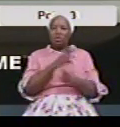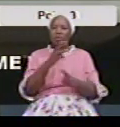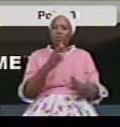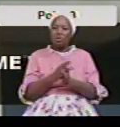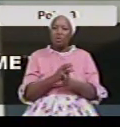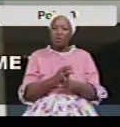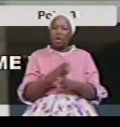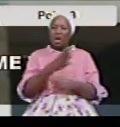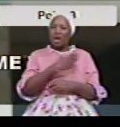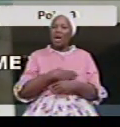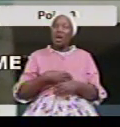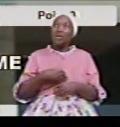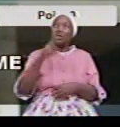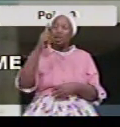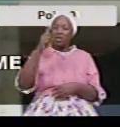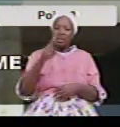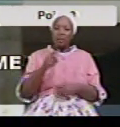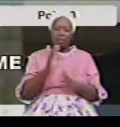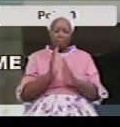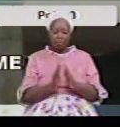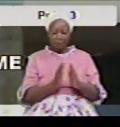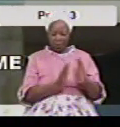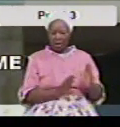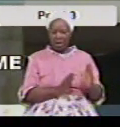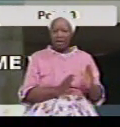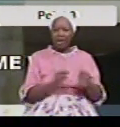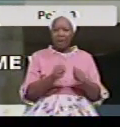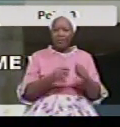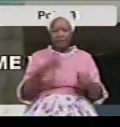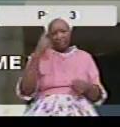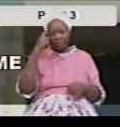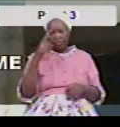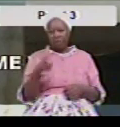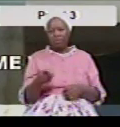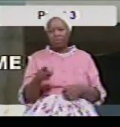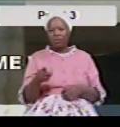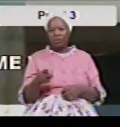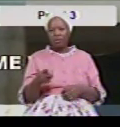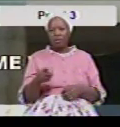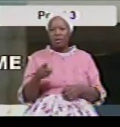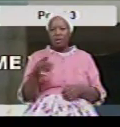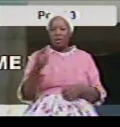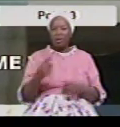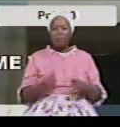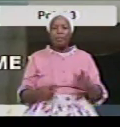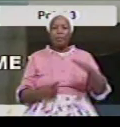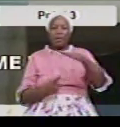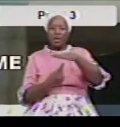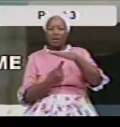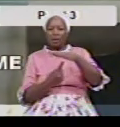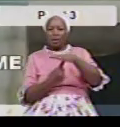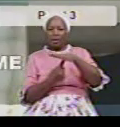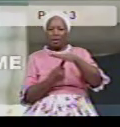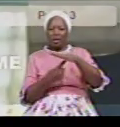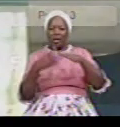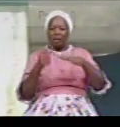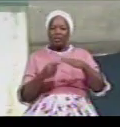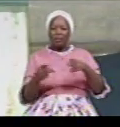And he marked out for you the peak, the